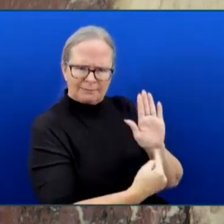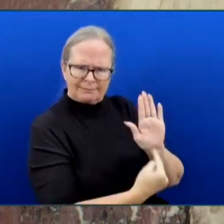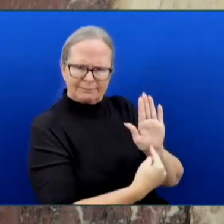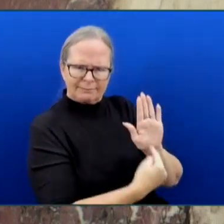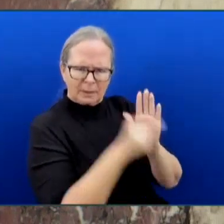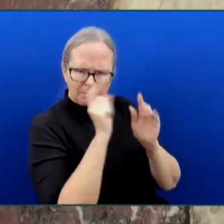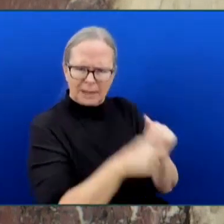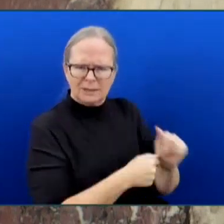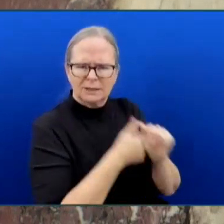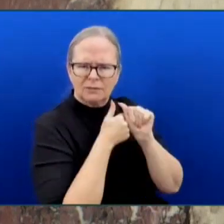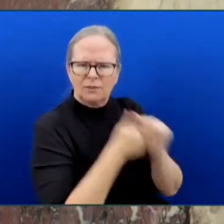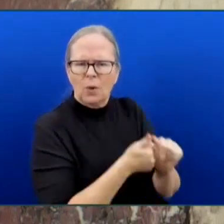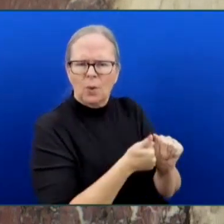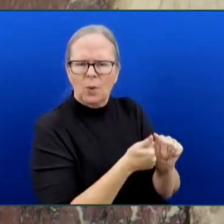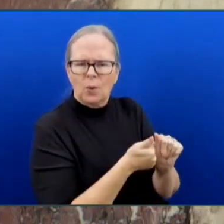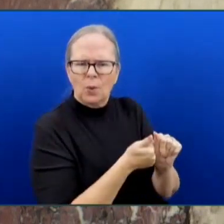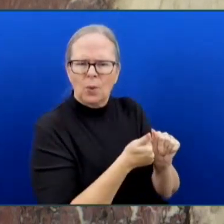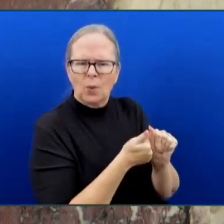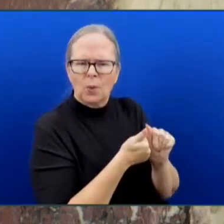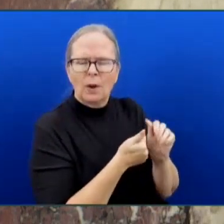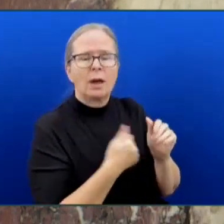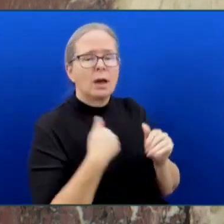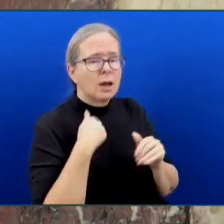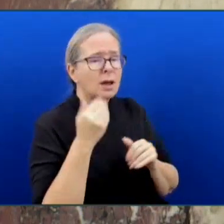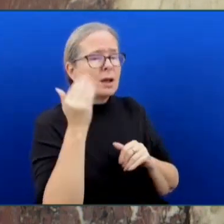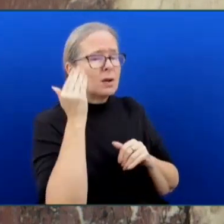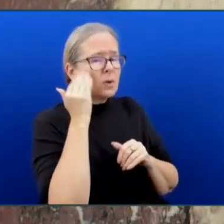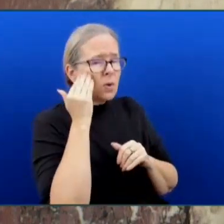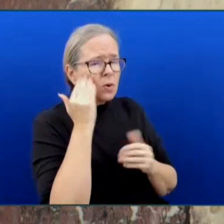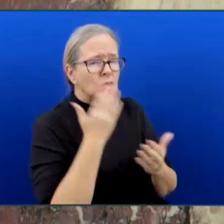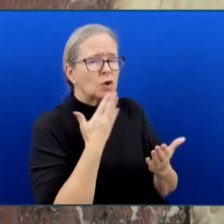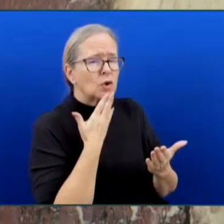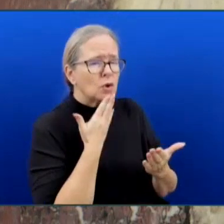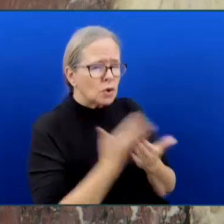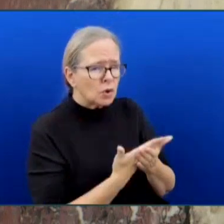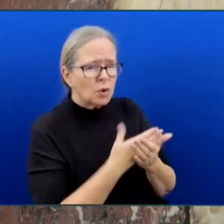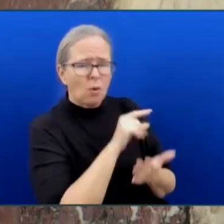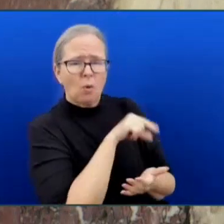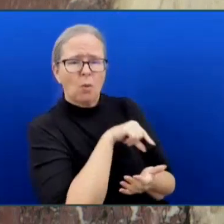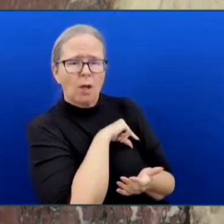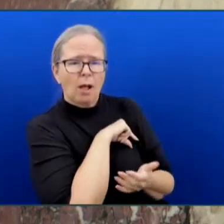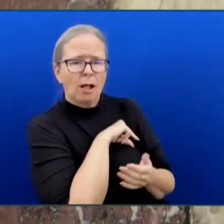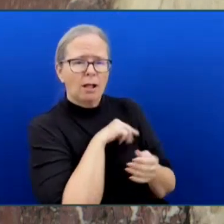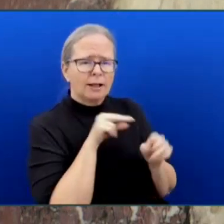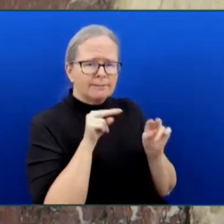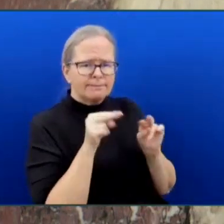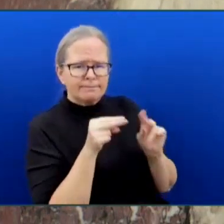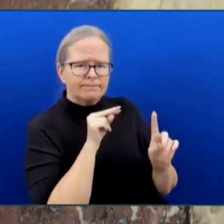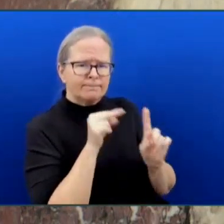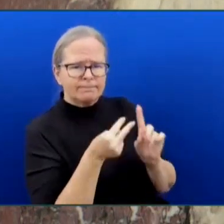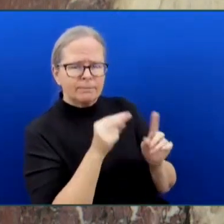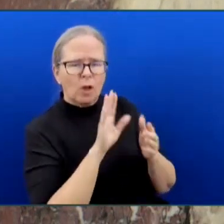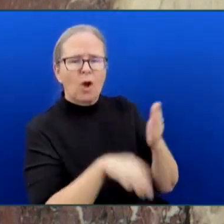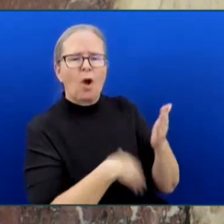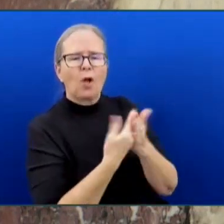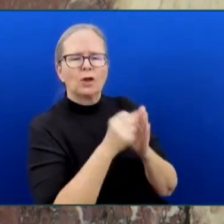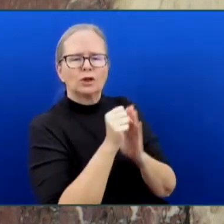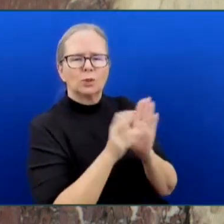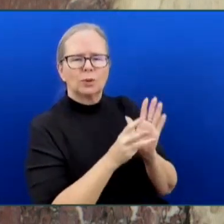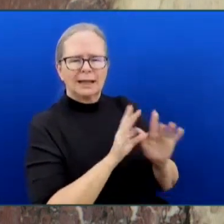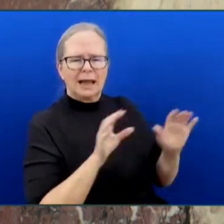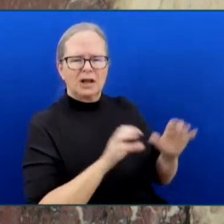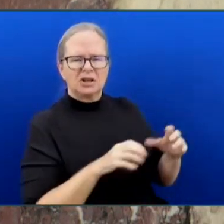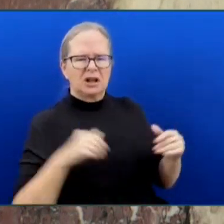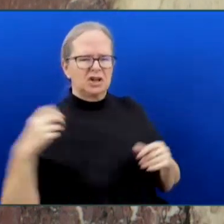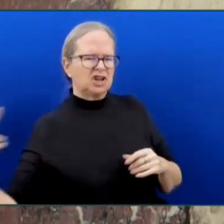know that there is good quality oversight of all of the practice of all of our frontline workers. Having been a frontline